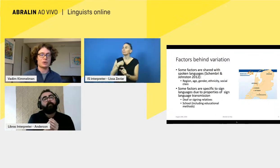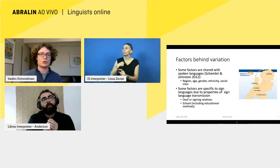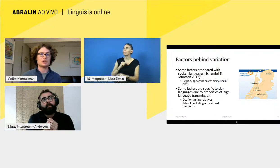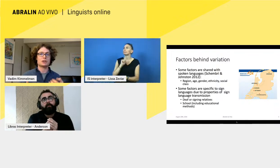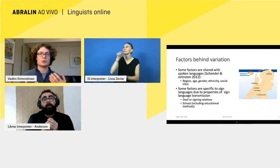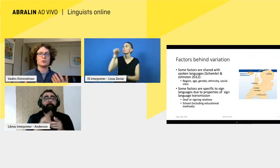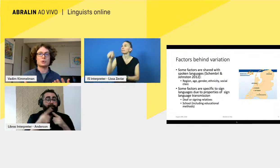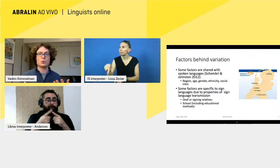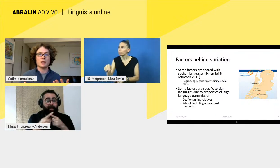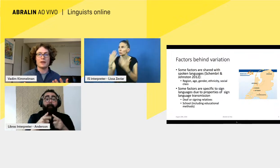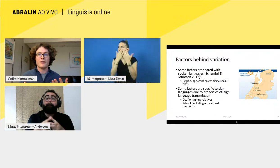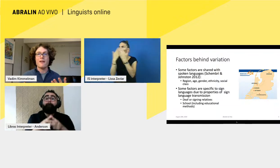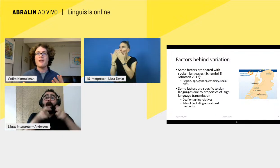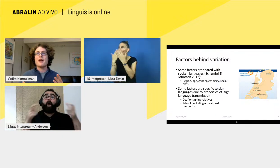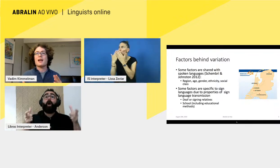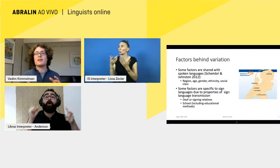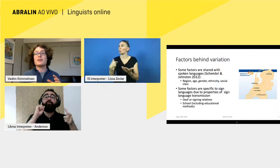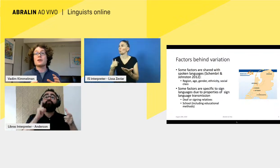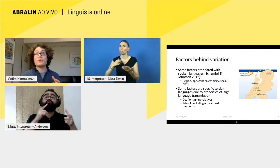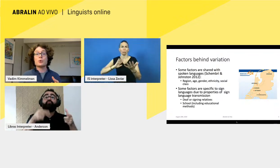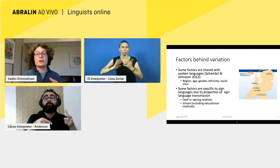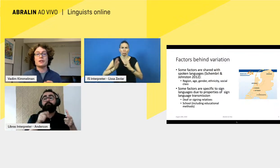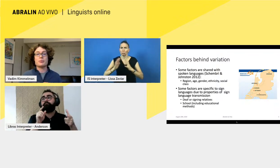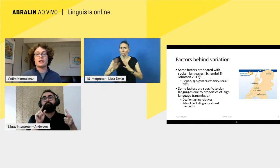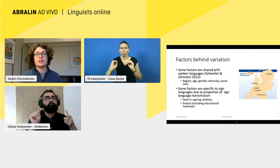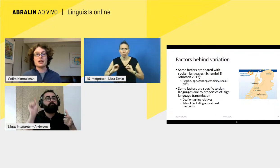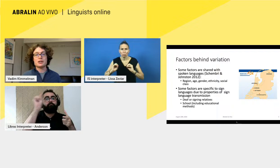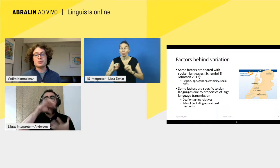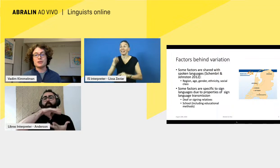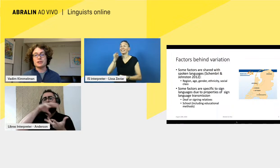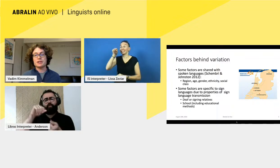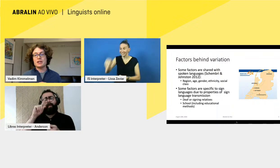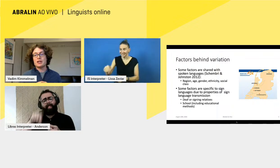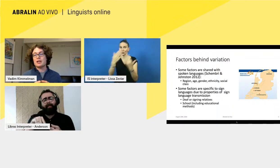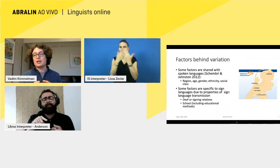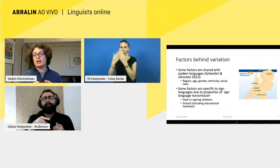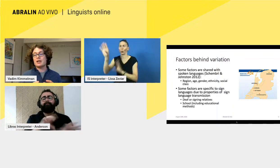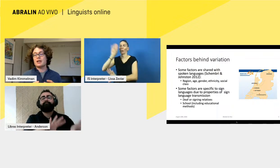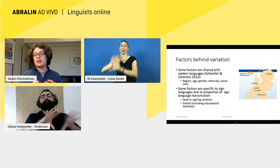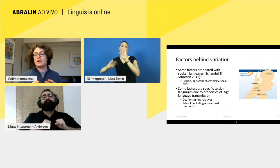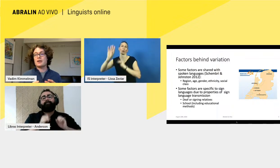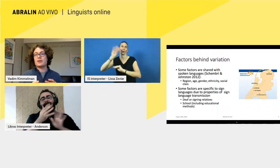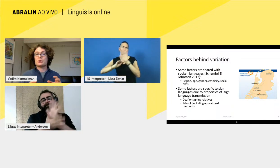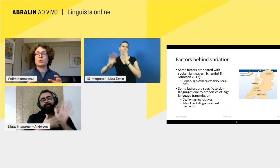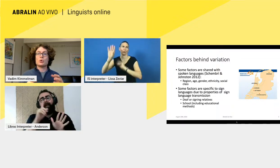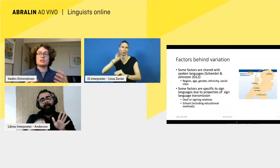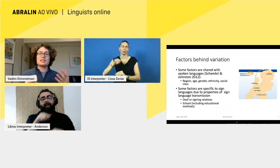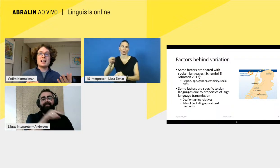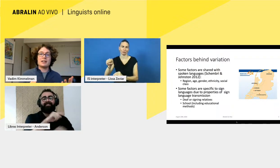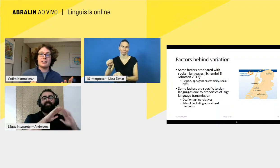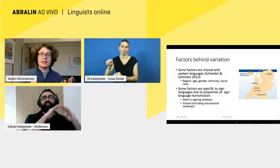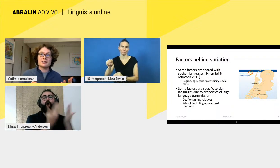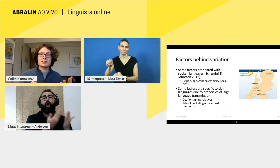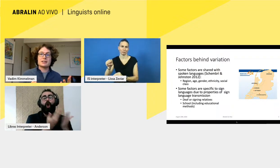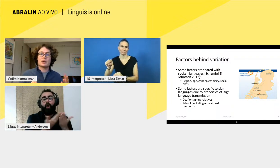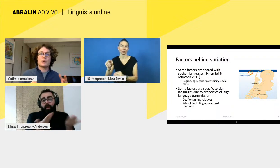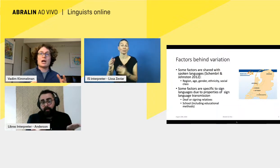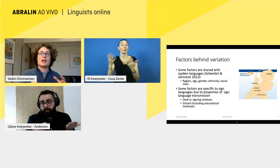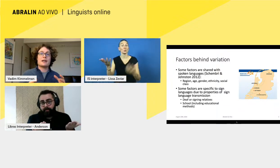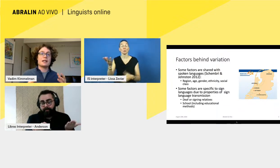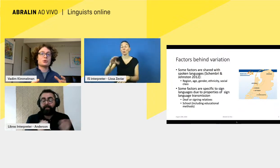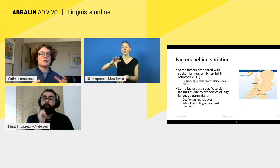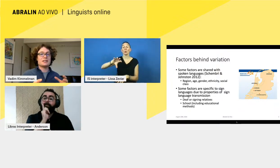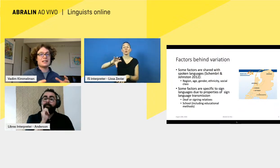education, in the context of schooling. And therefore, in many countries, uh, the so-called